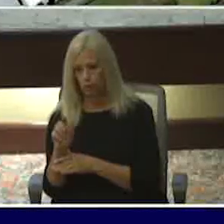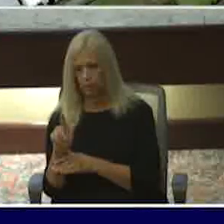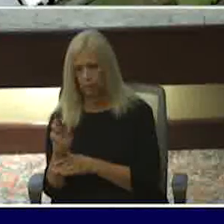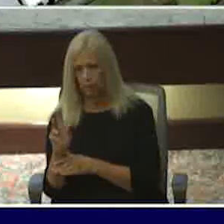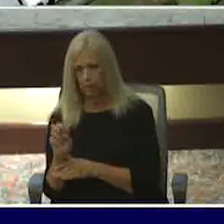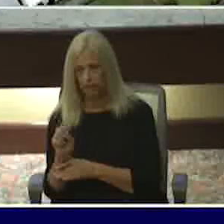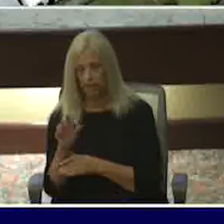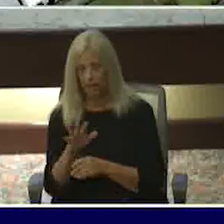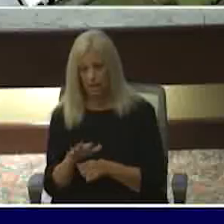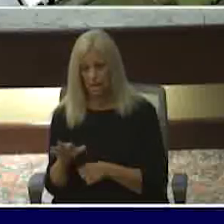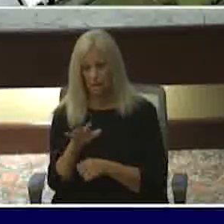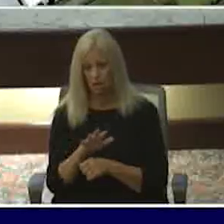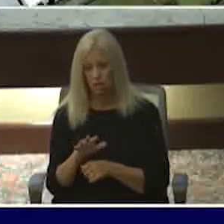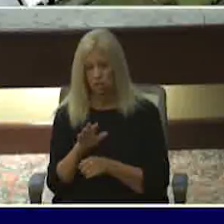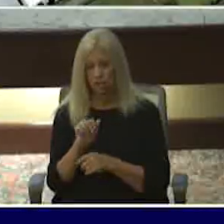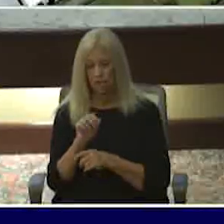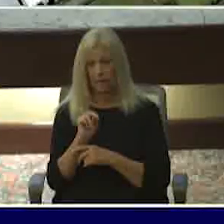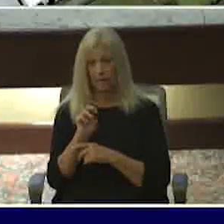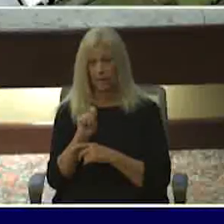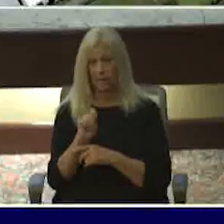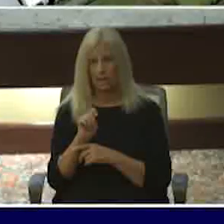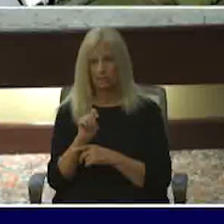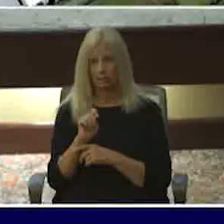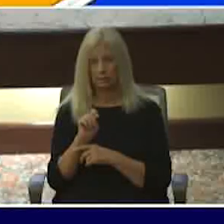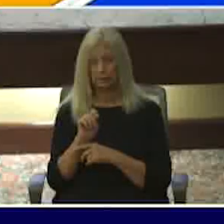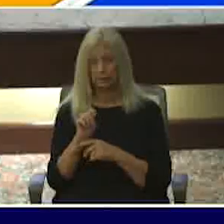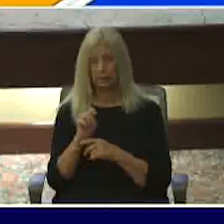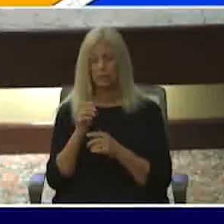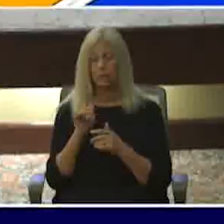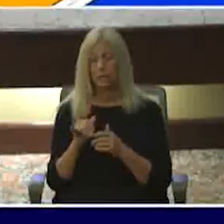This area was annexed back in the early 70s.